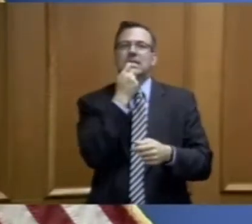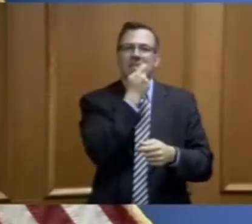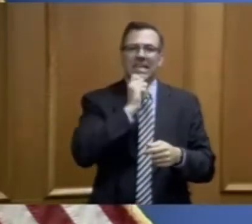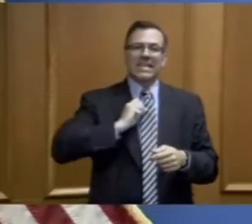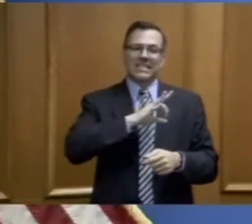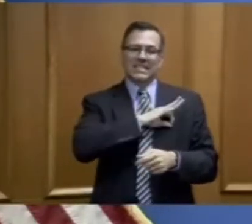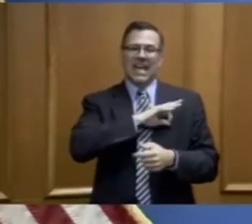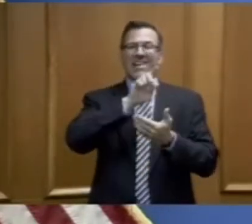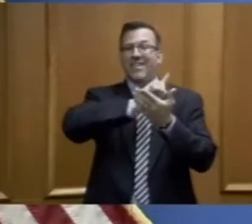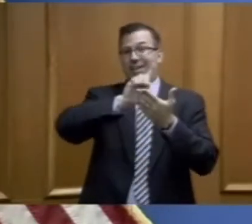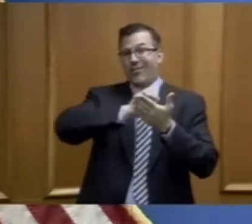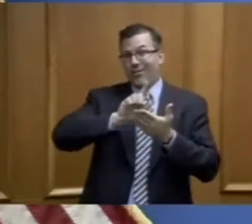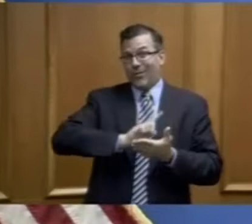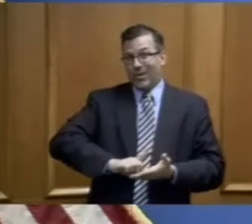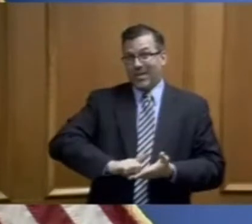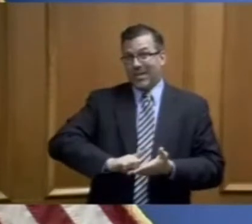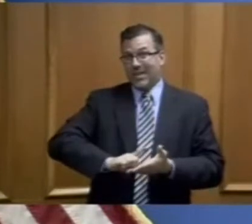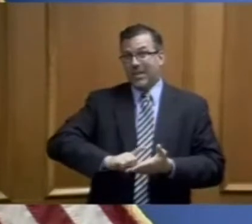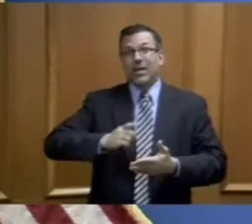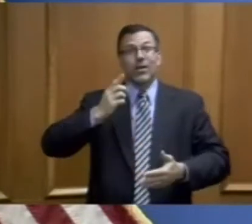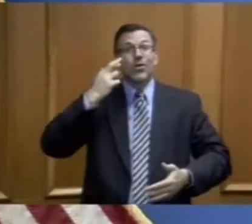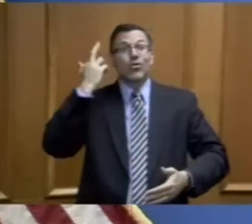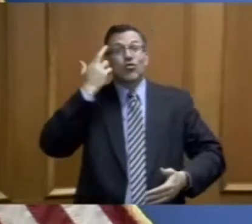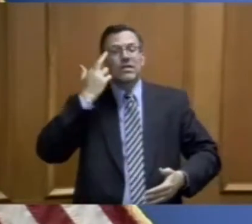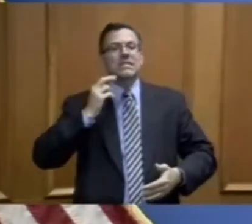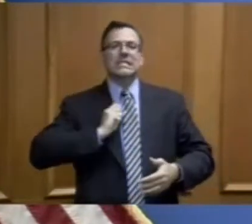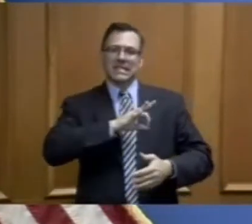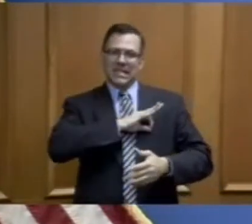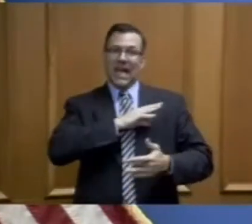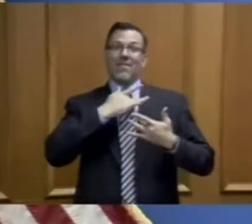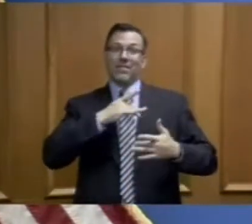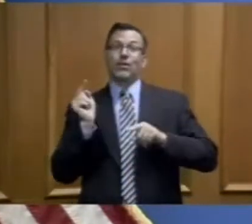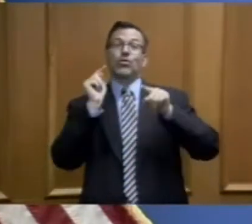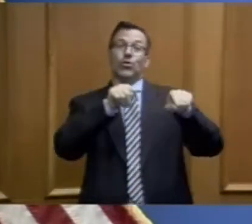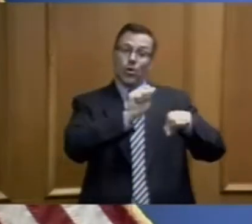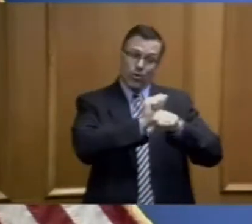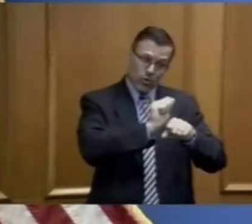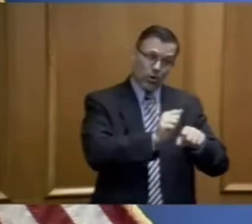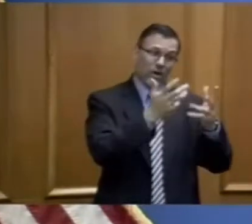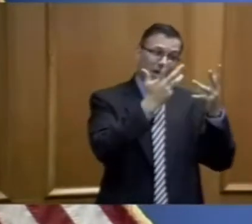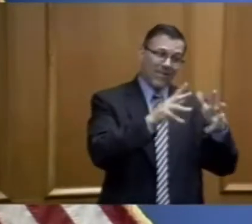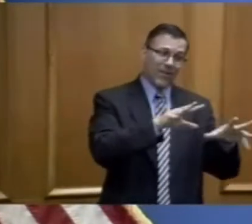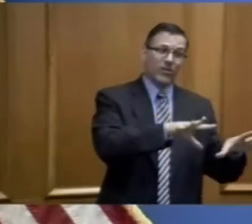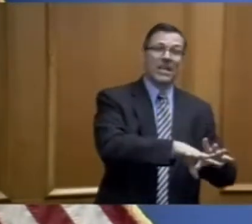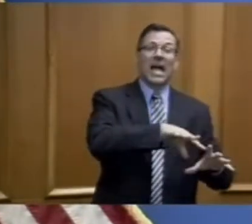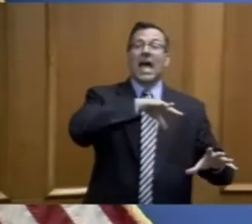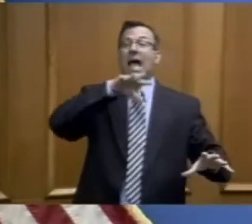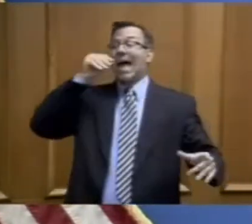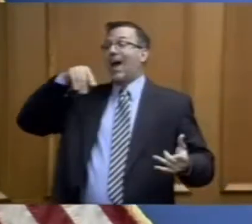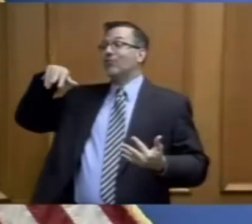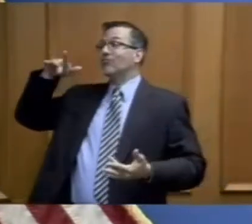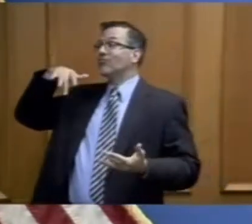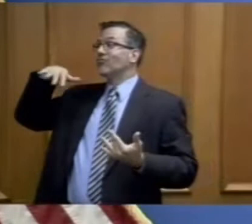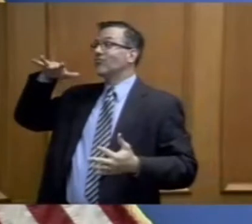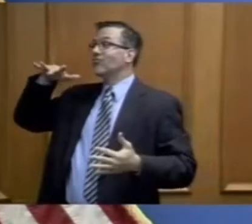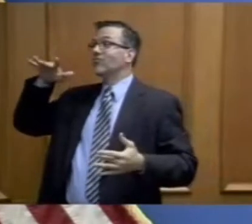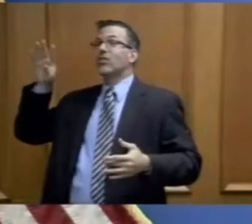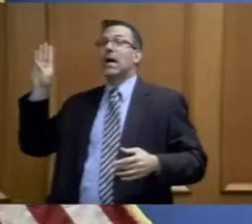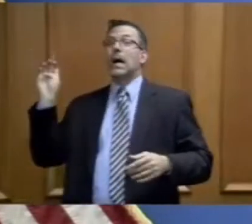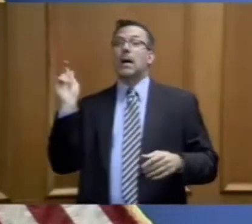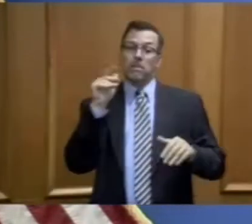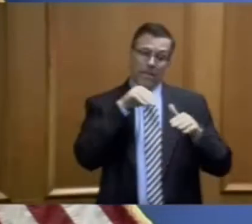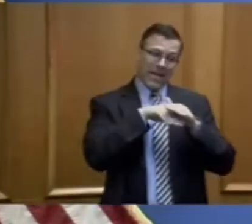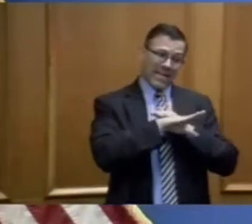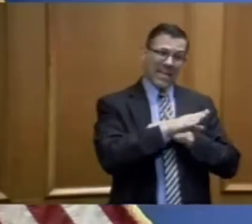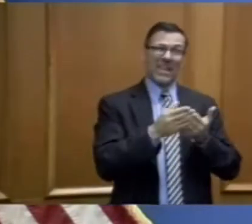staff members that are going in and out of the community and are the highest risk of bringing infection into the facility just because